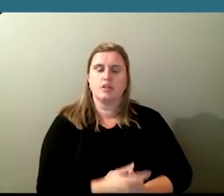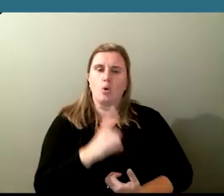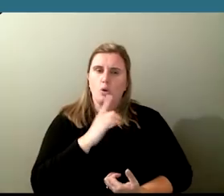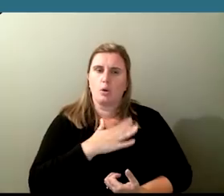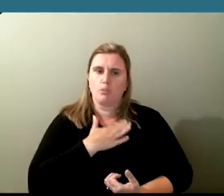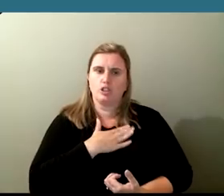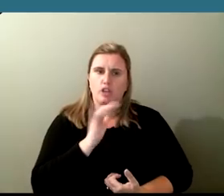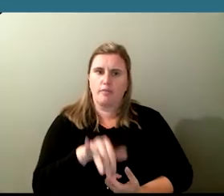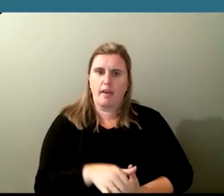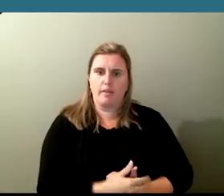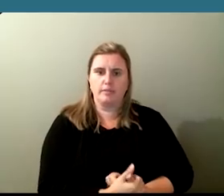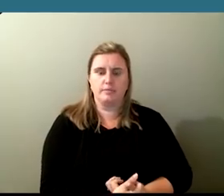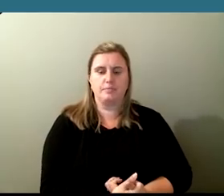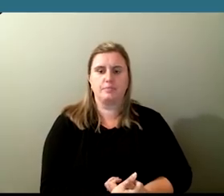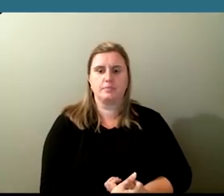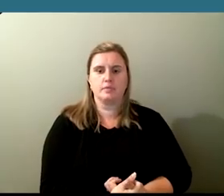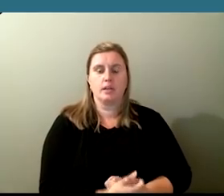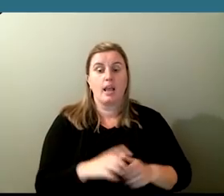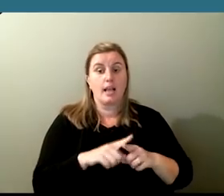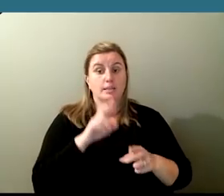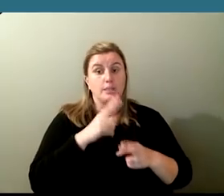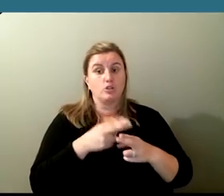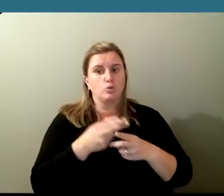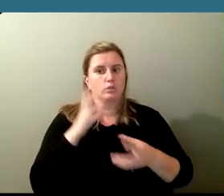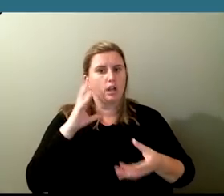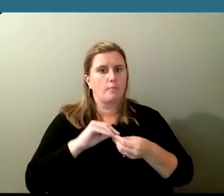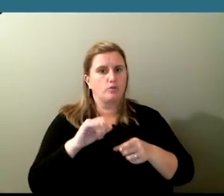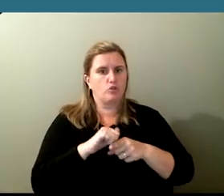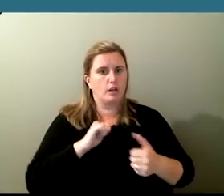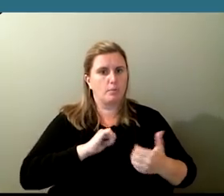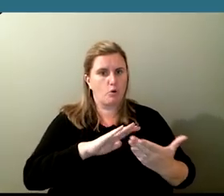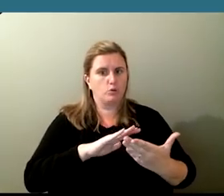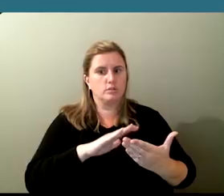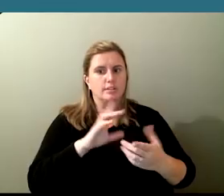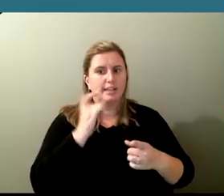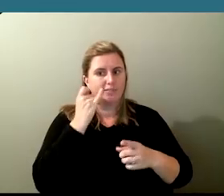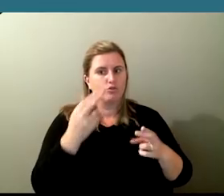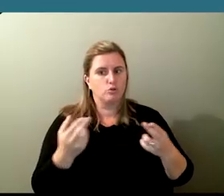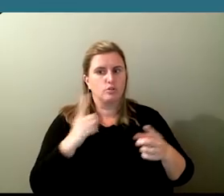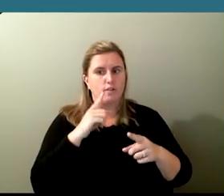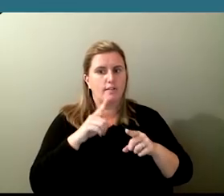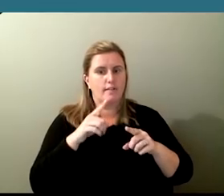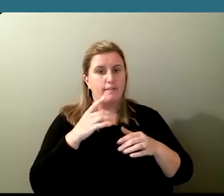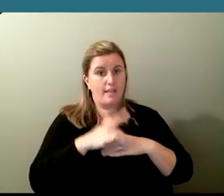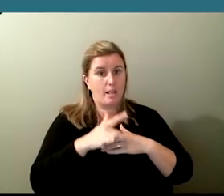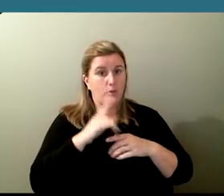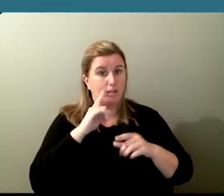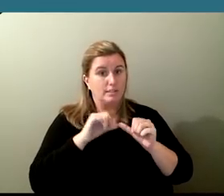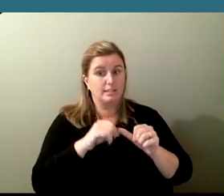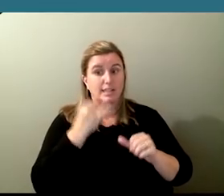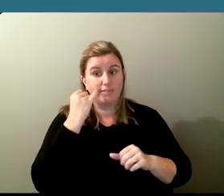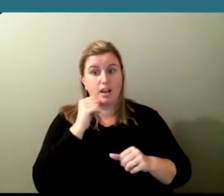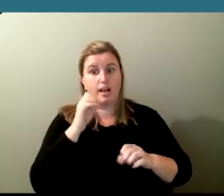it. As mentioned, of course, use comprehensive training approaches if resources are available on a consistent basis. If not, evaluate